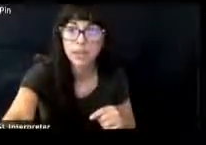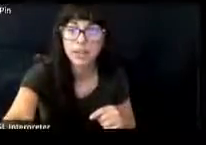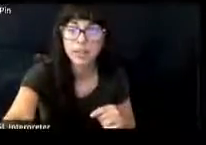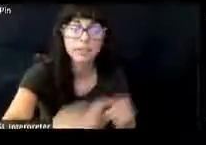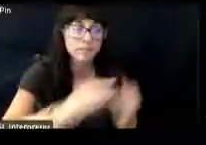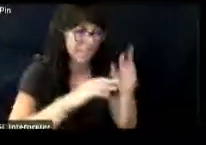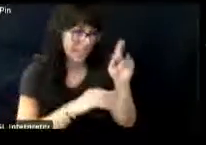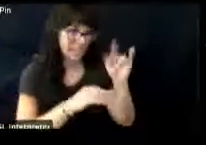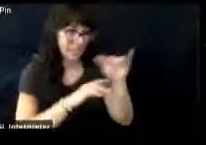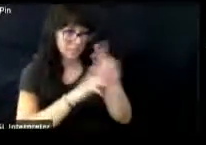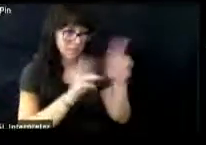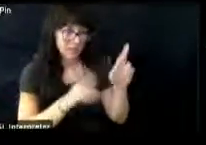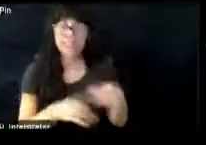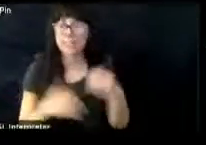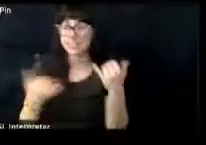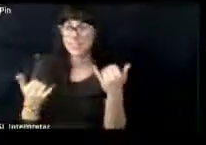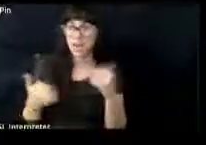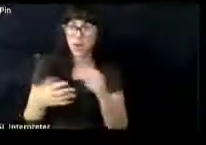we have caller